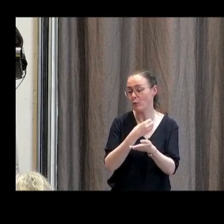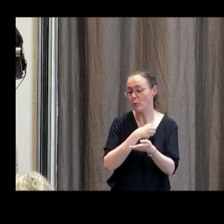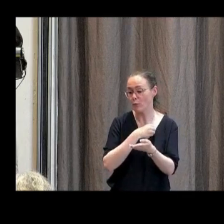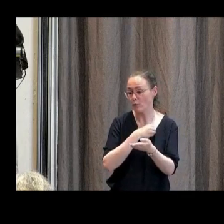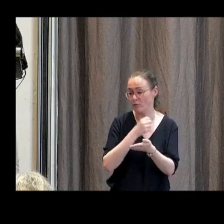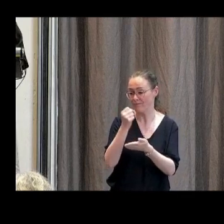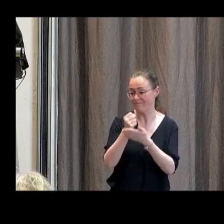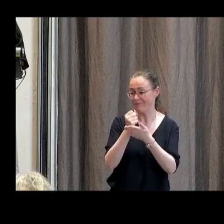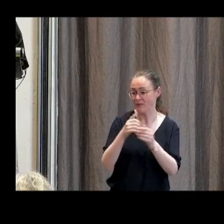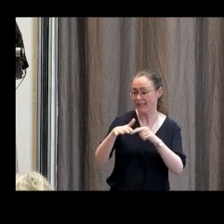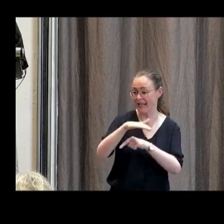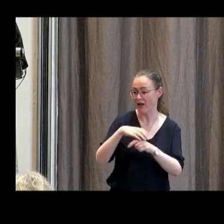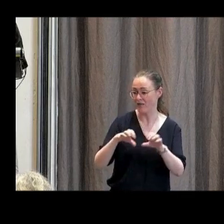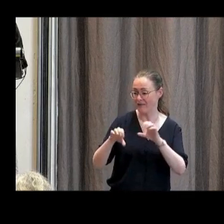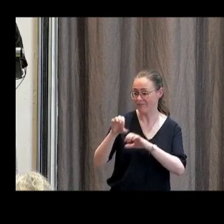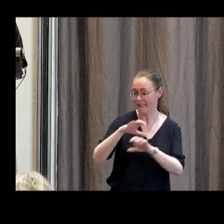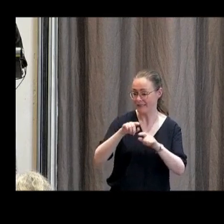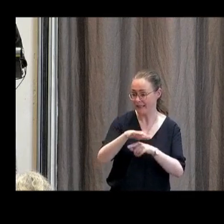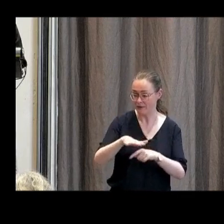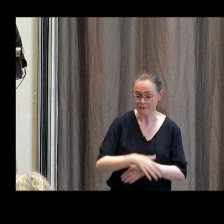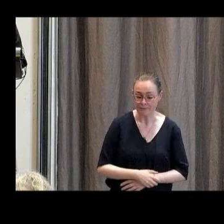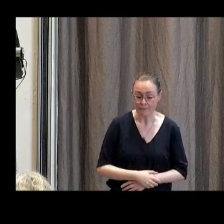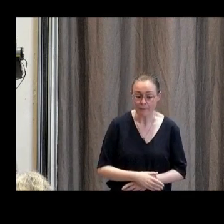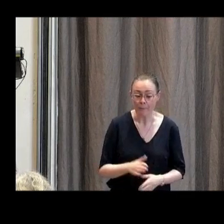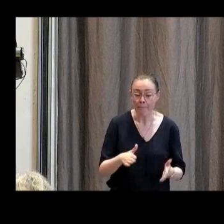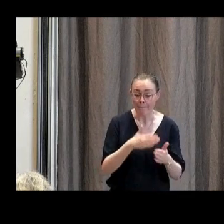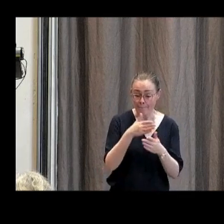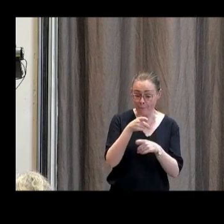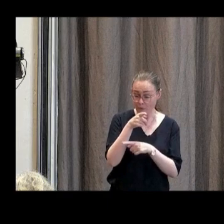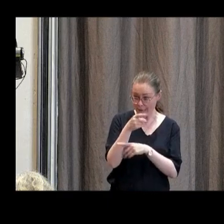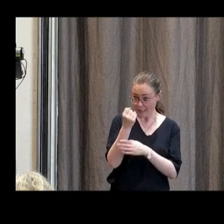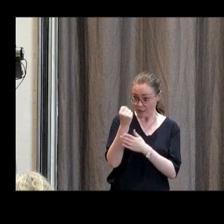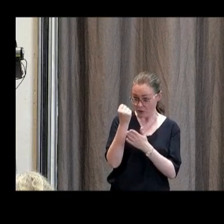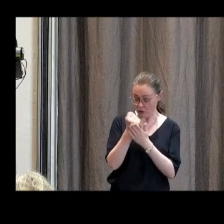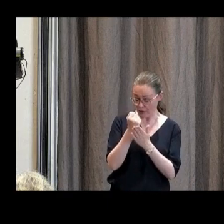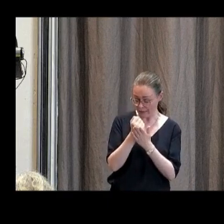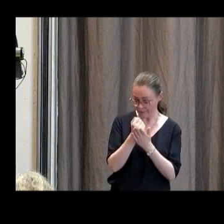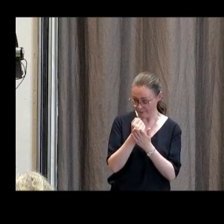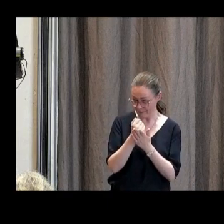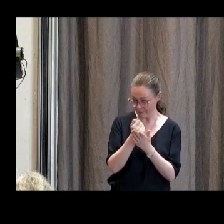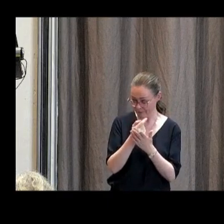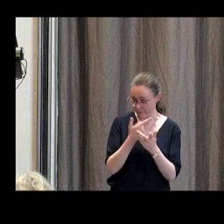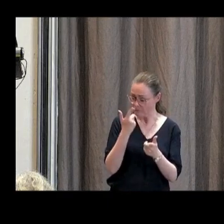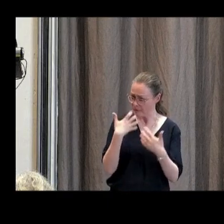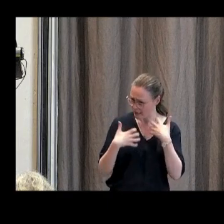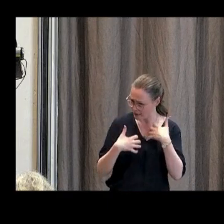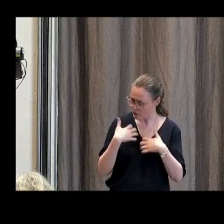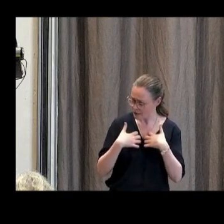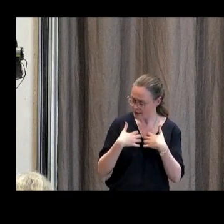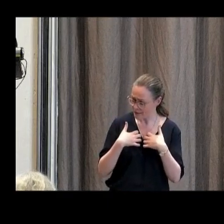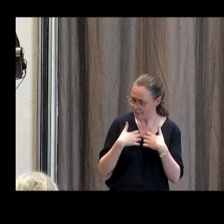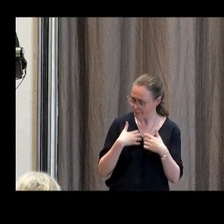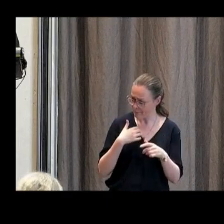to the study or to the site of interest. So this study here was interesting in